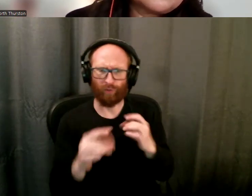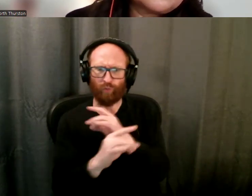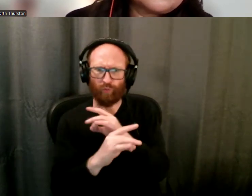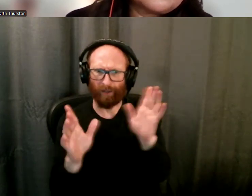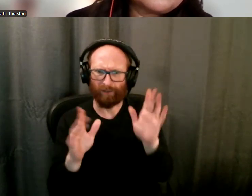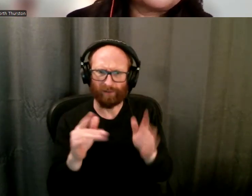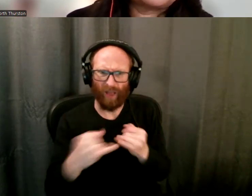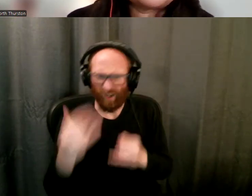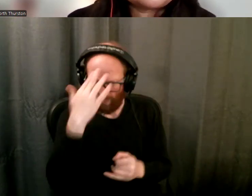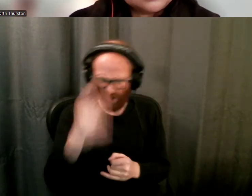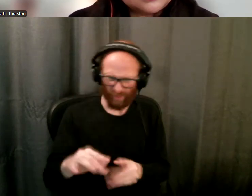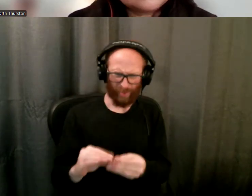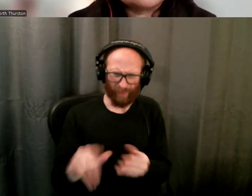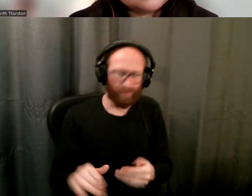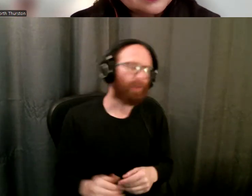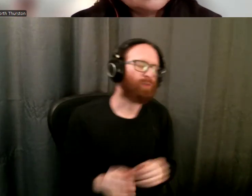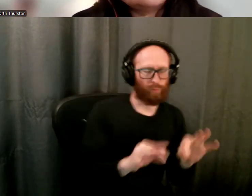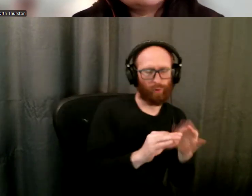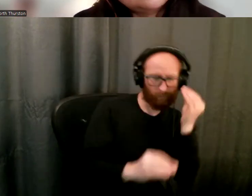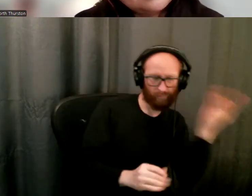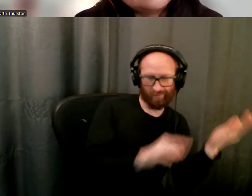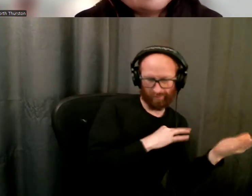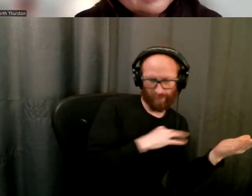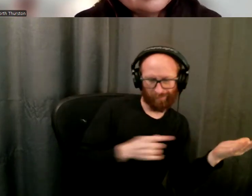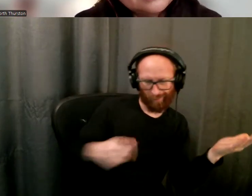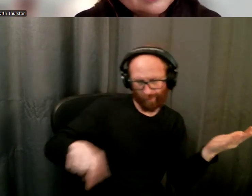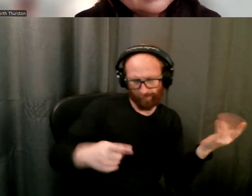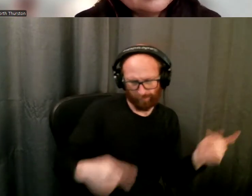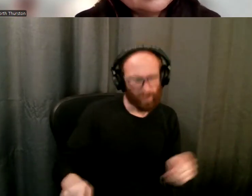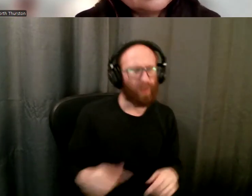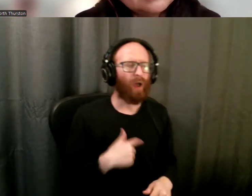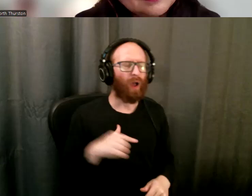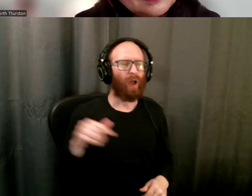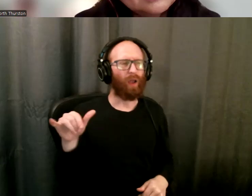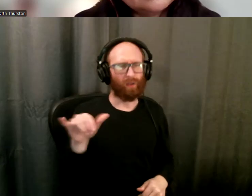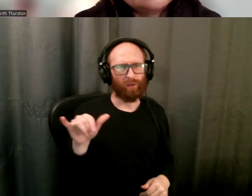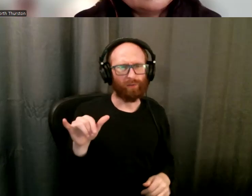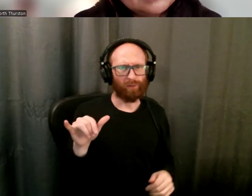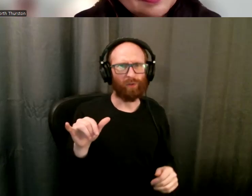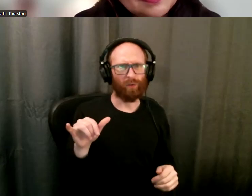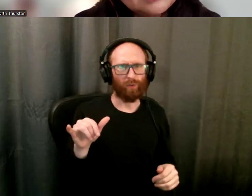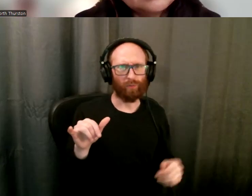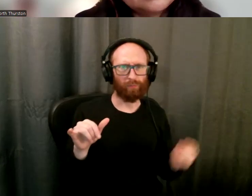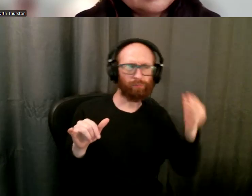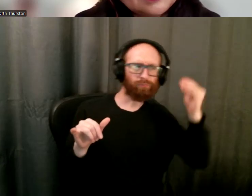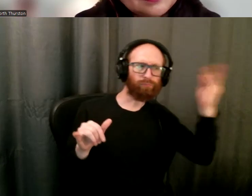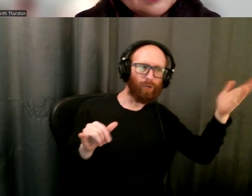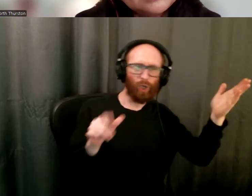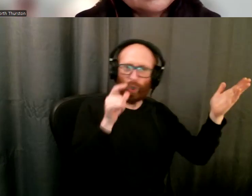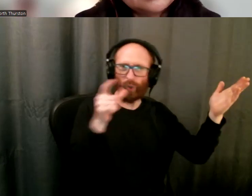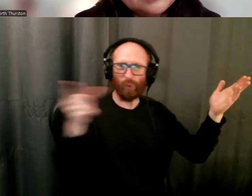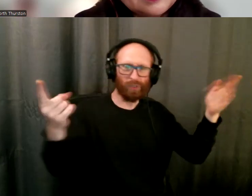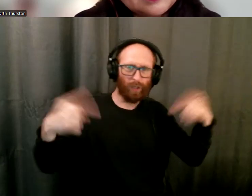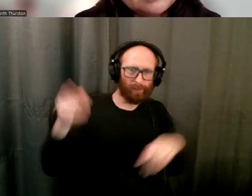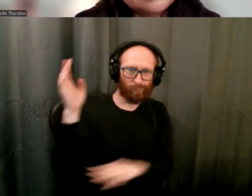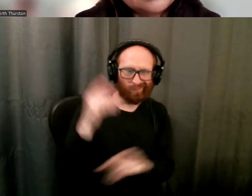for them to be looped in. And I also liked them to know who was coming, so they already knew a little bit what is being talked